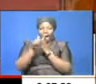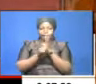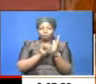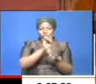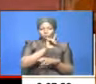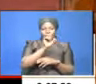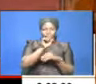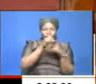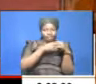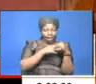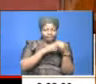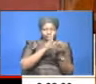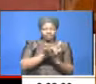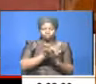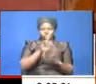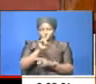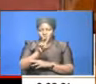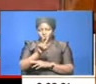159(2),